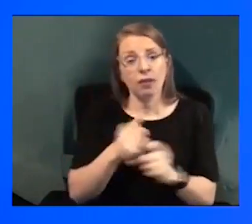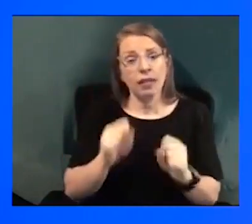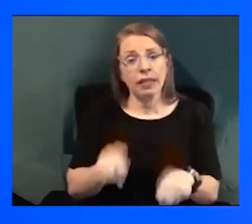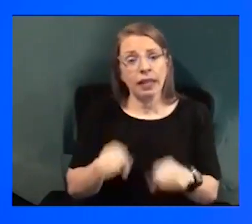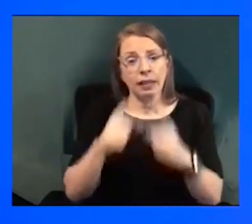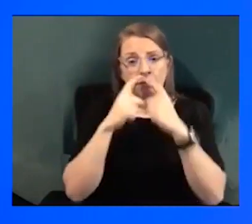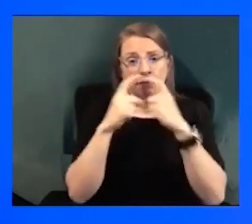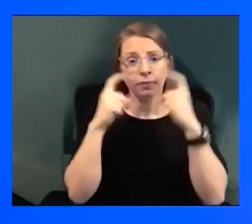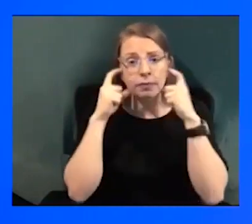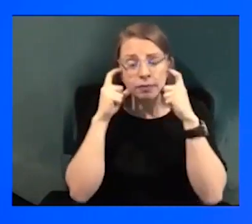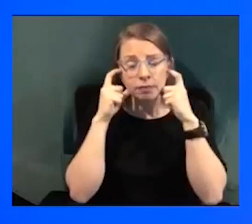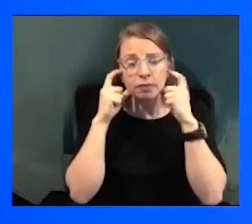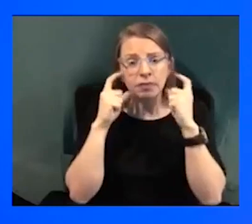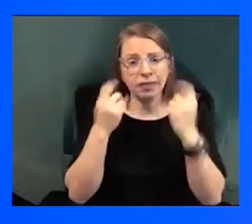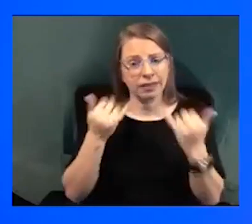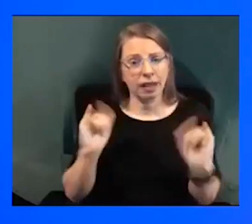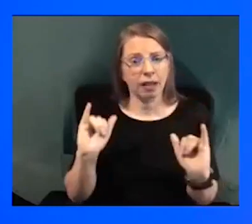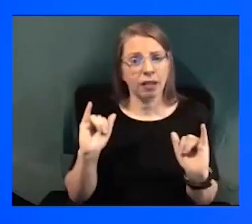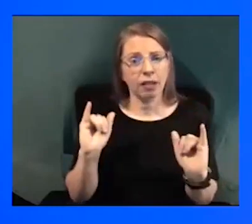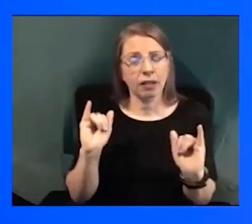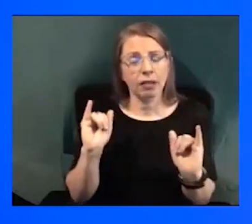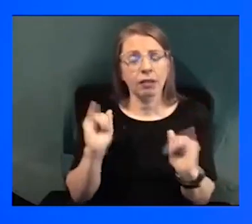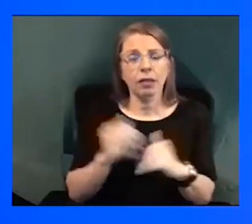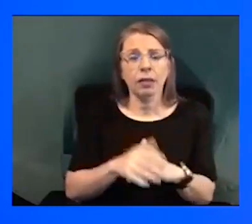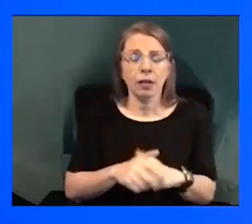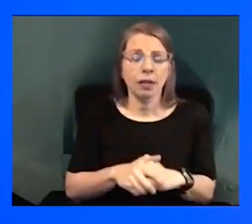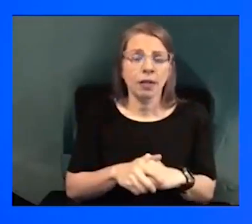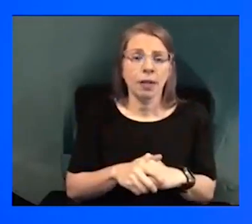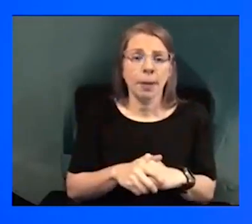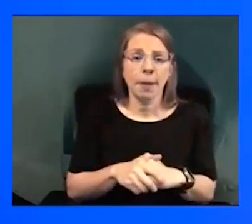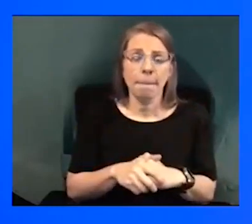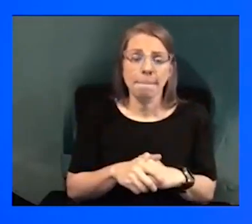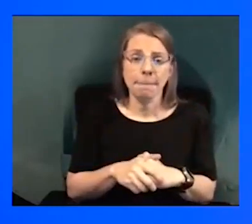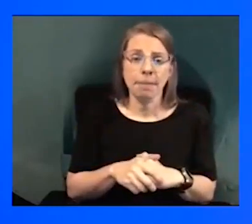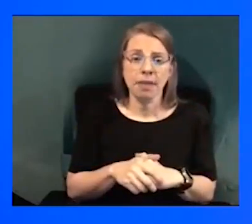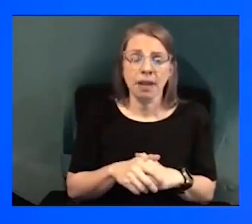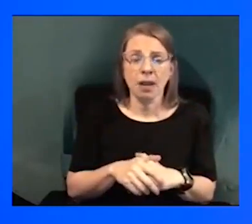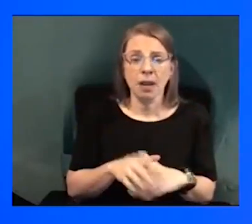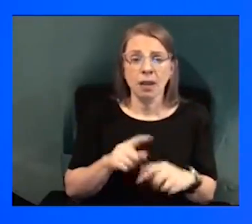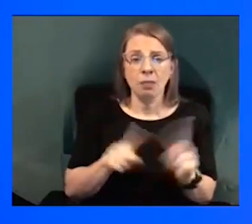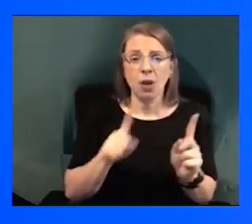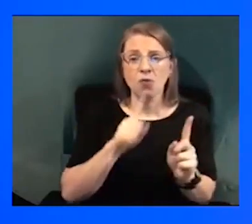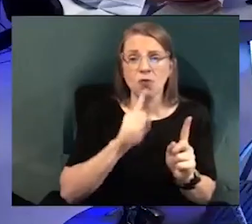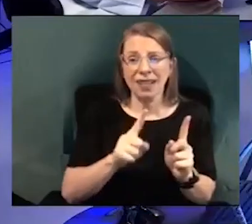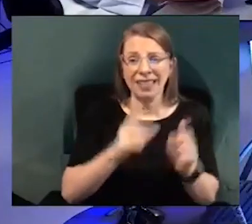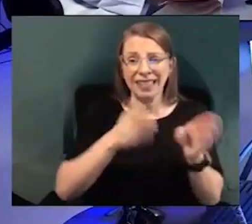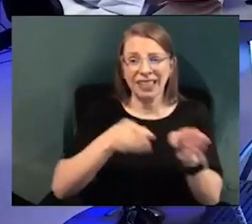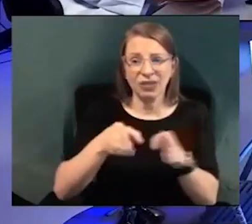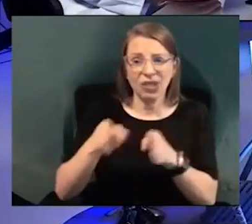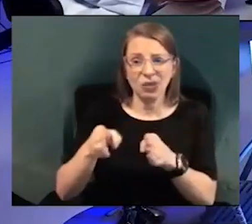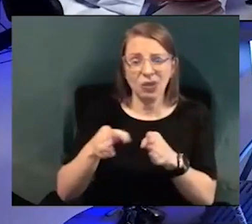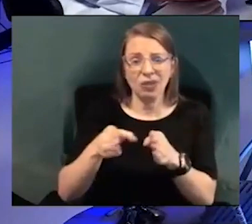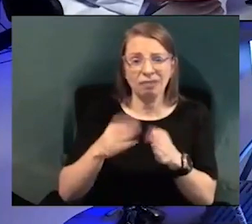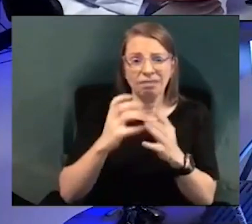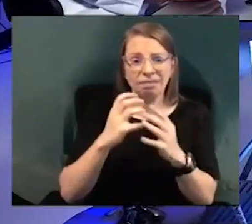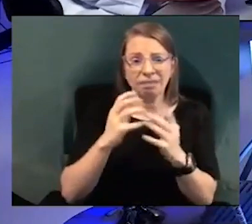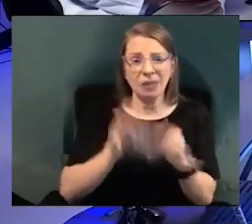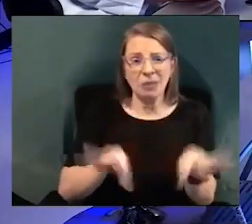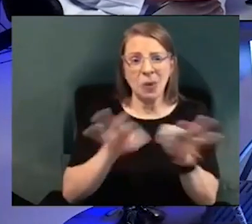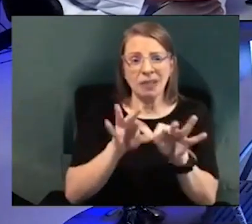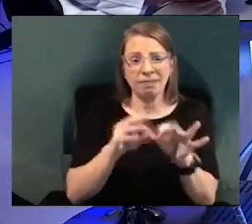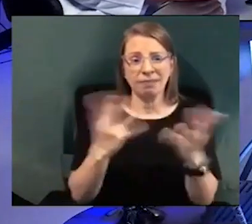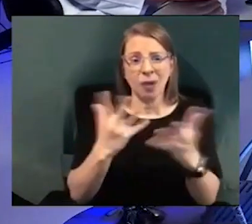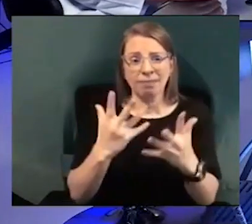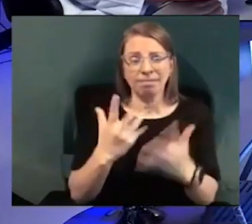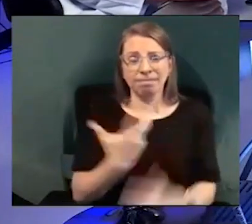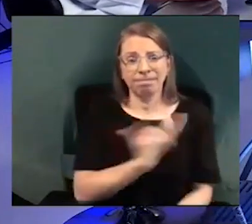restrictions are lifted, to do those types of things. But most importantly, individually, get yourself vaccinated. Such good words, such wise words. So,